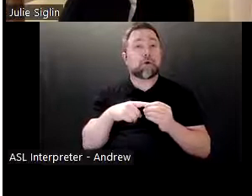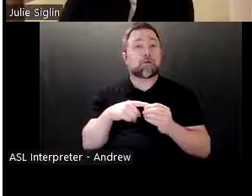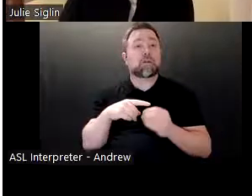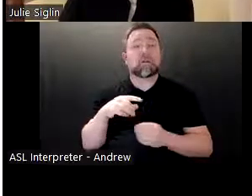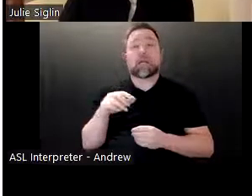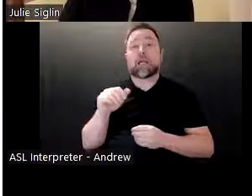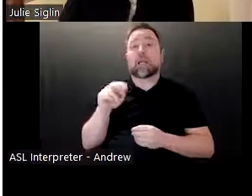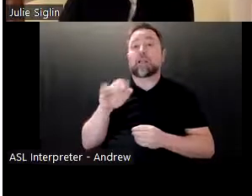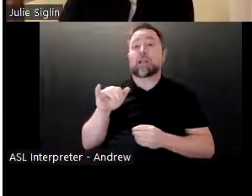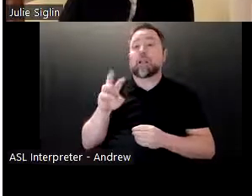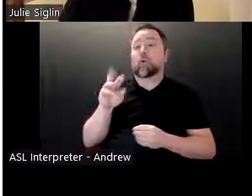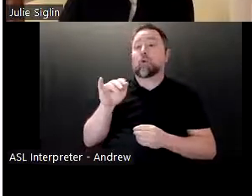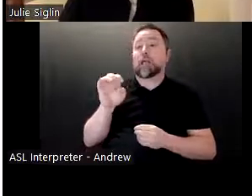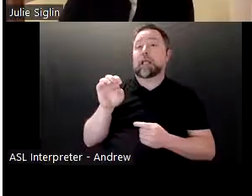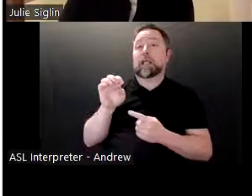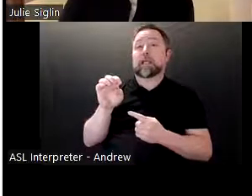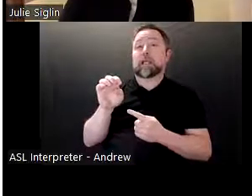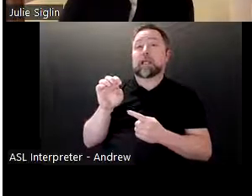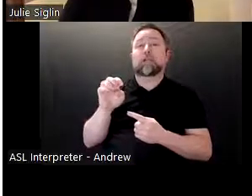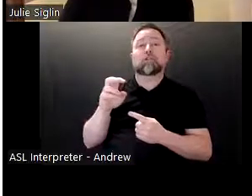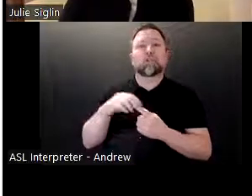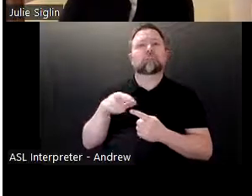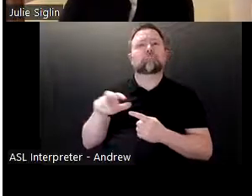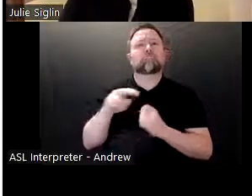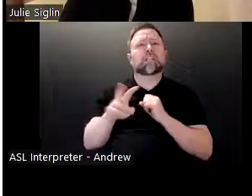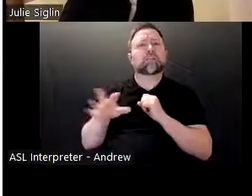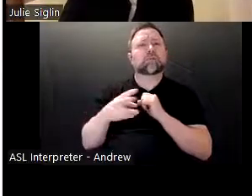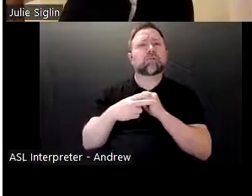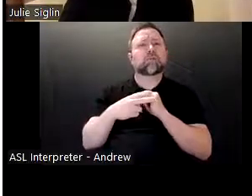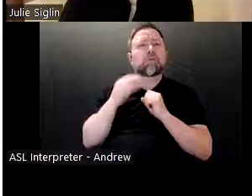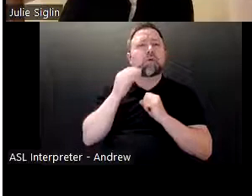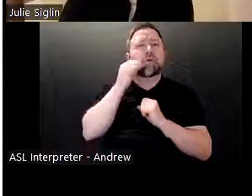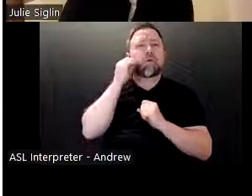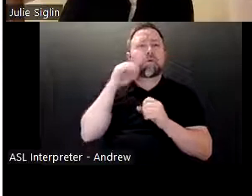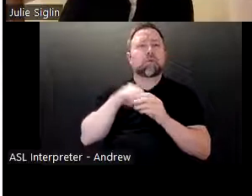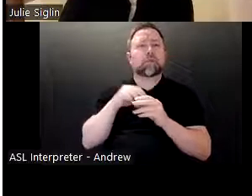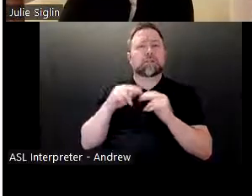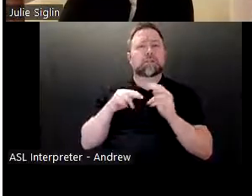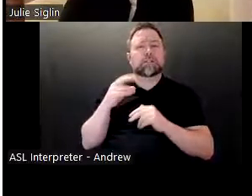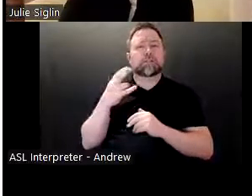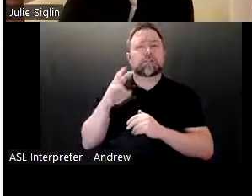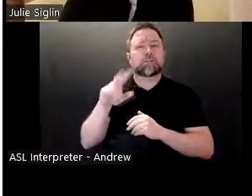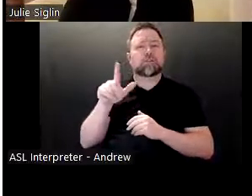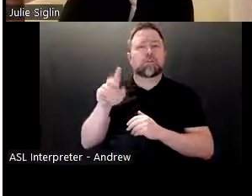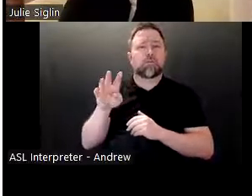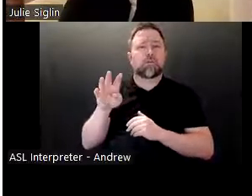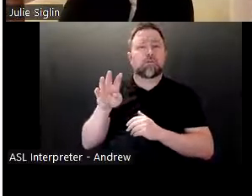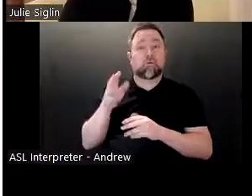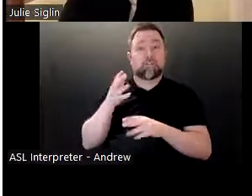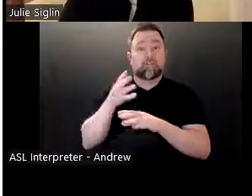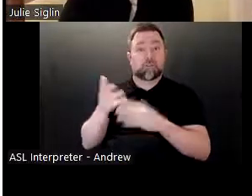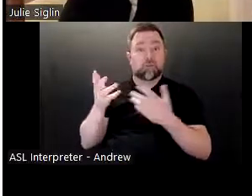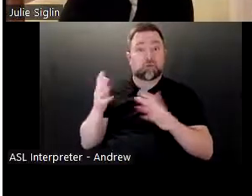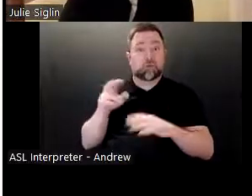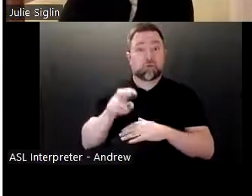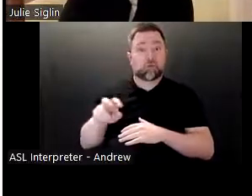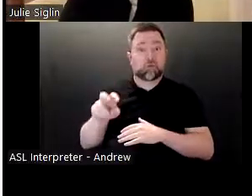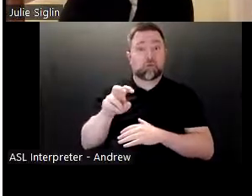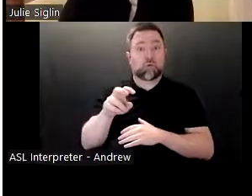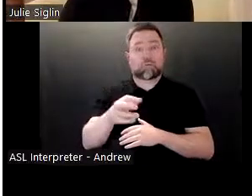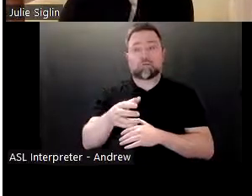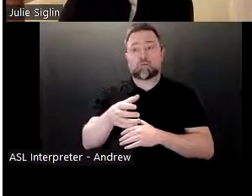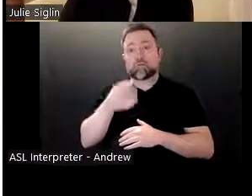Wayne, you can take a tour of his preserved home, originally built in 1724. And after your tour, drink, eat,